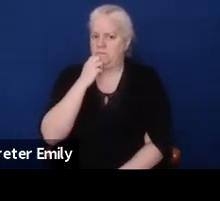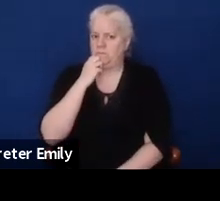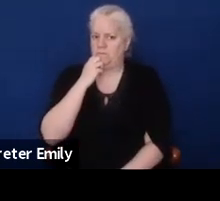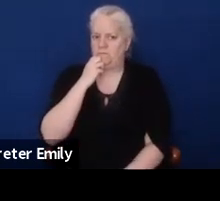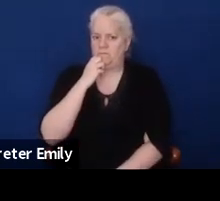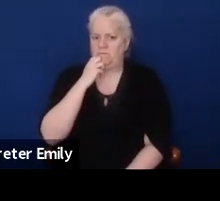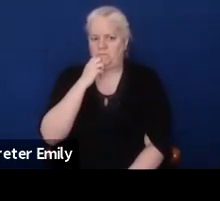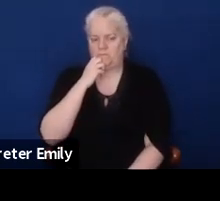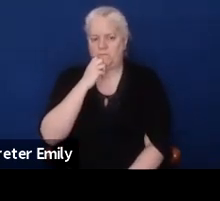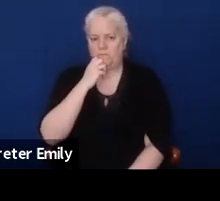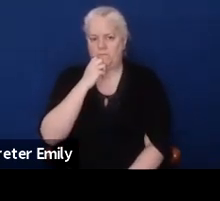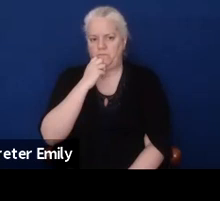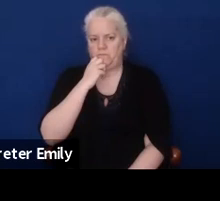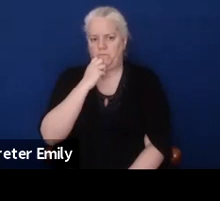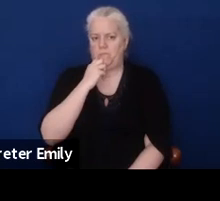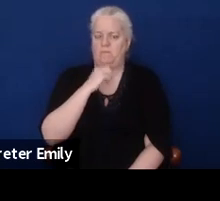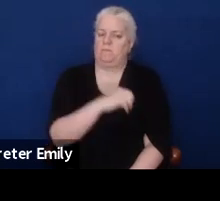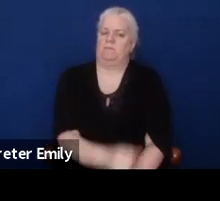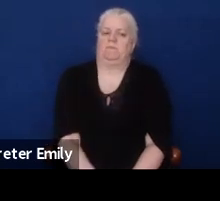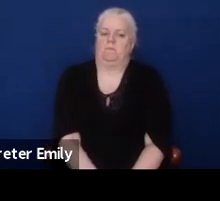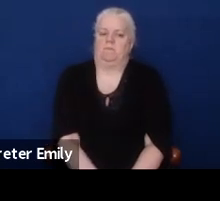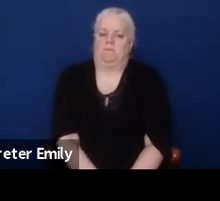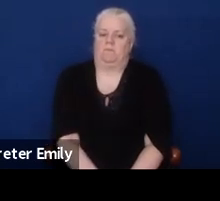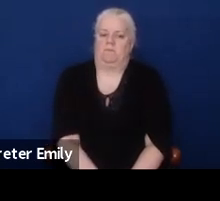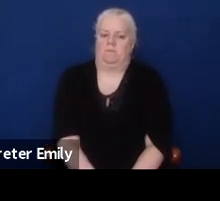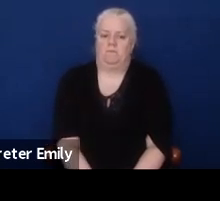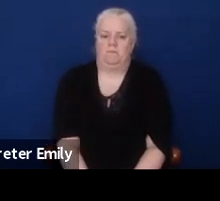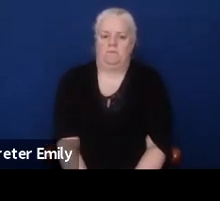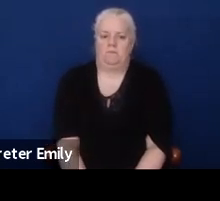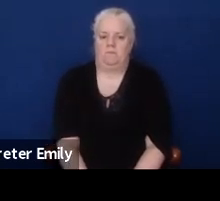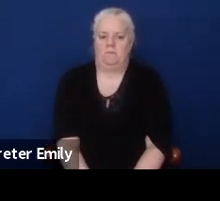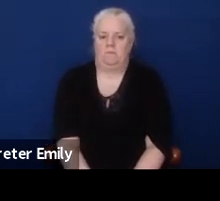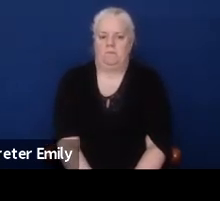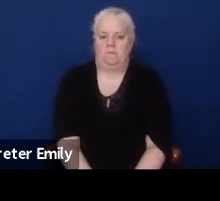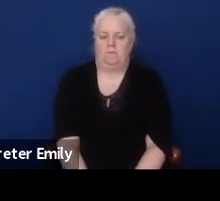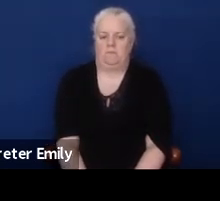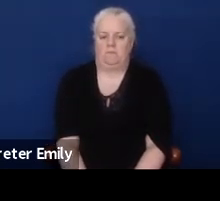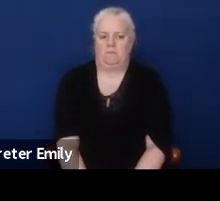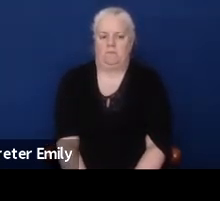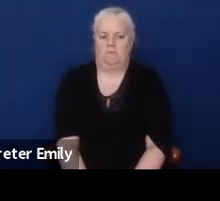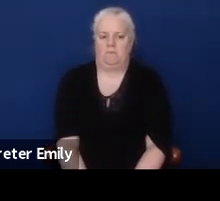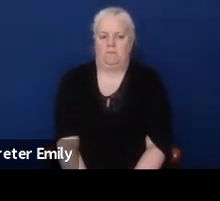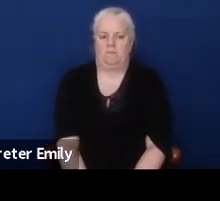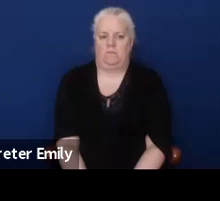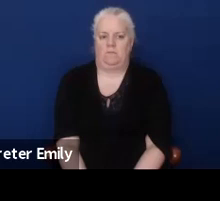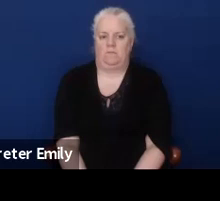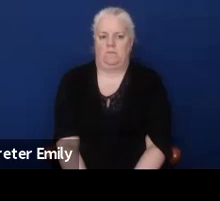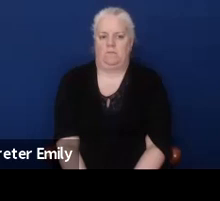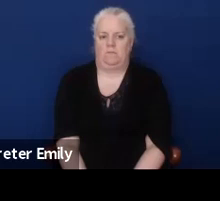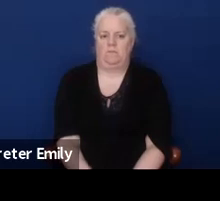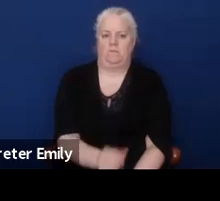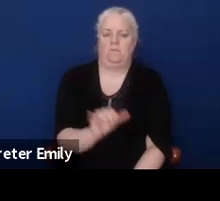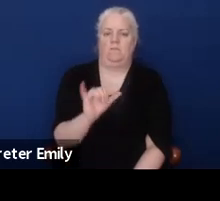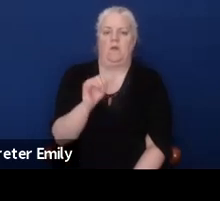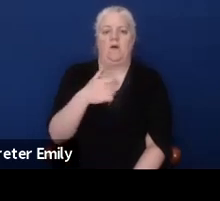I also want to mention here that I'm not a real estater,